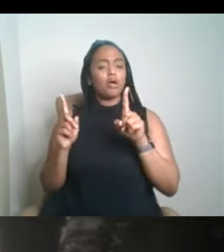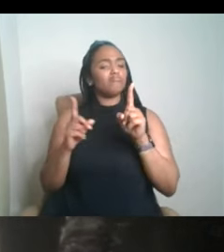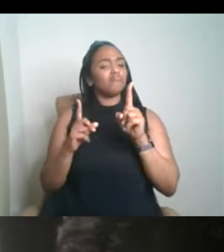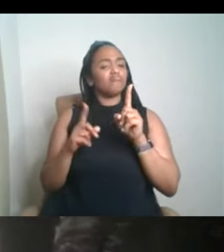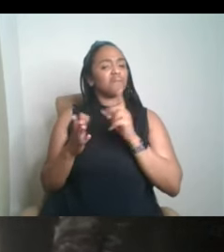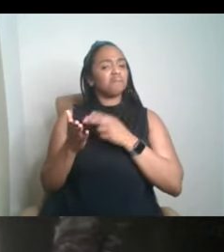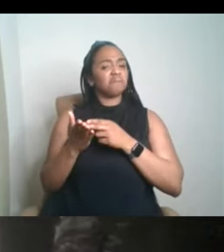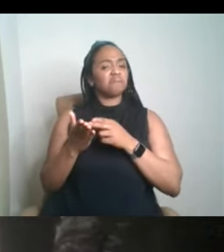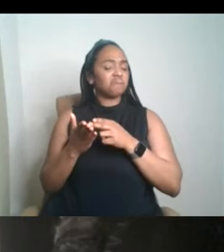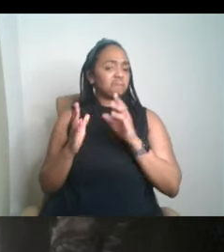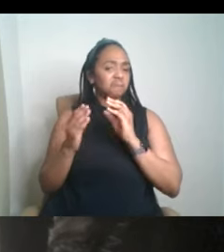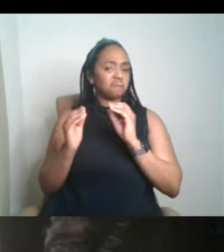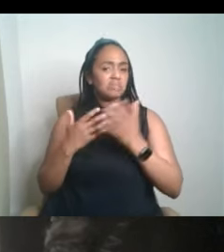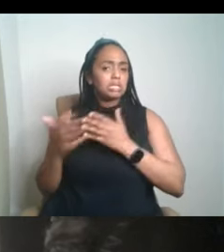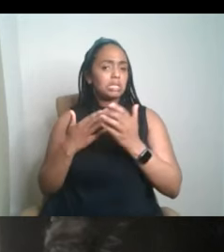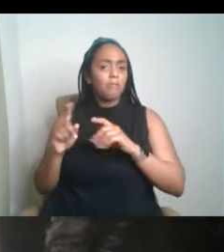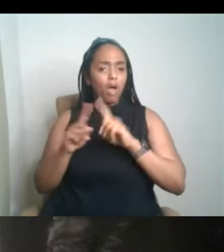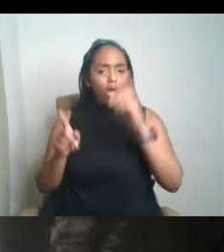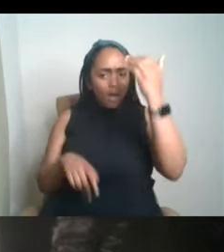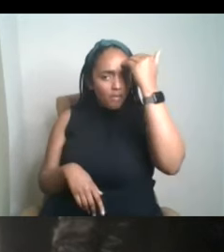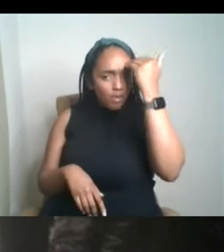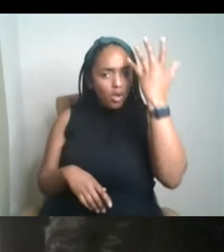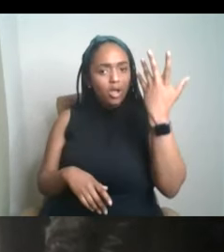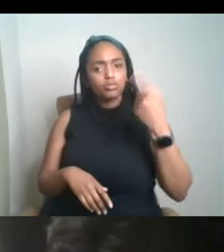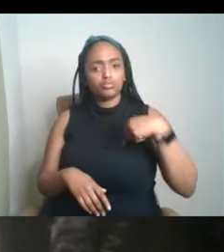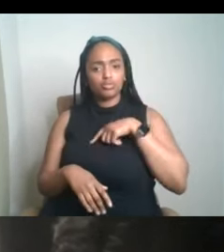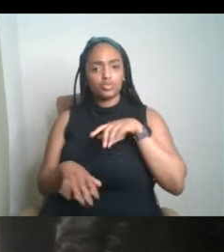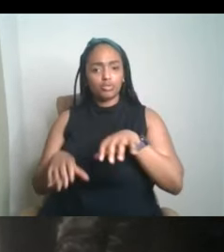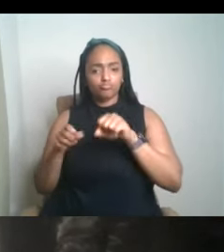matter. But just like be aware, like, that we should be holding space.